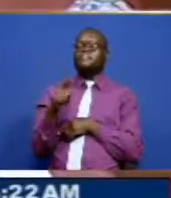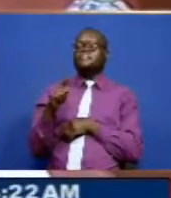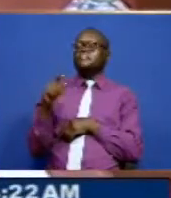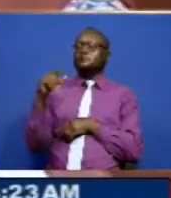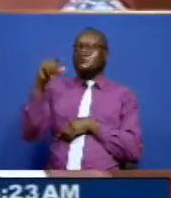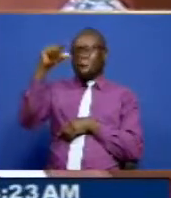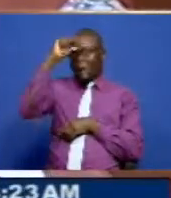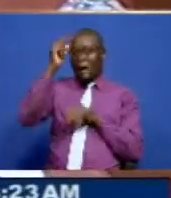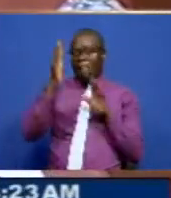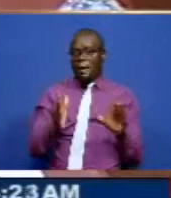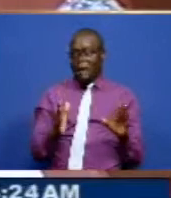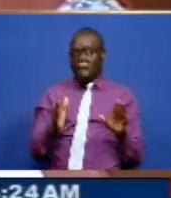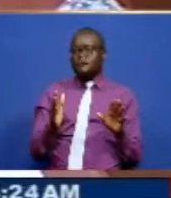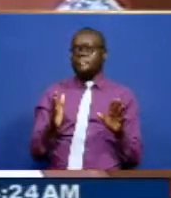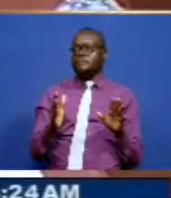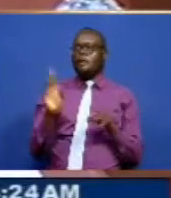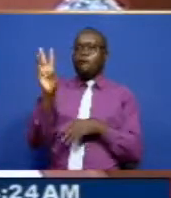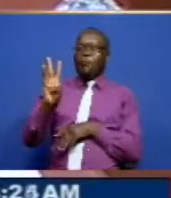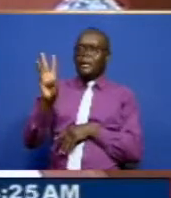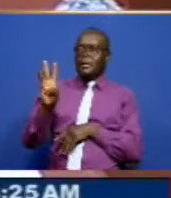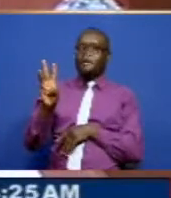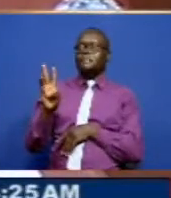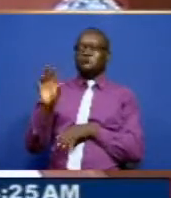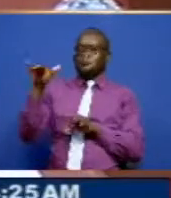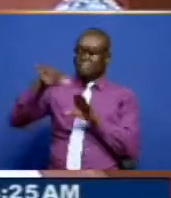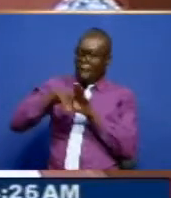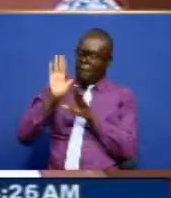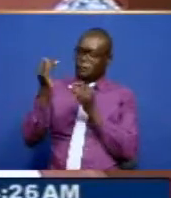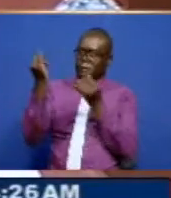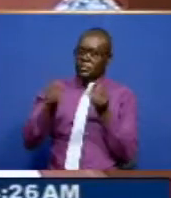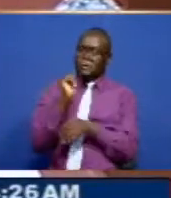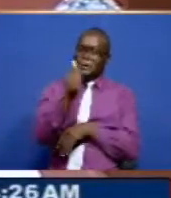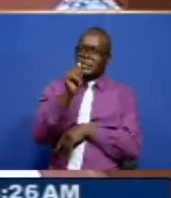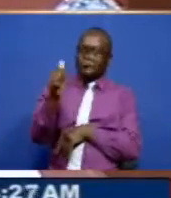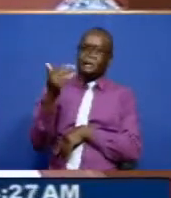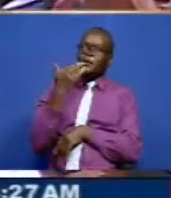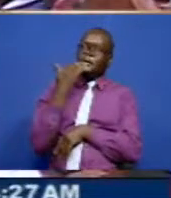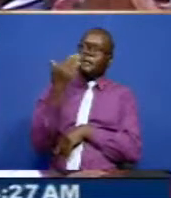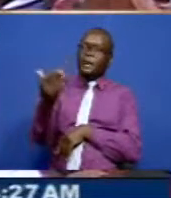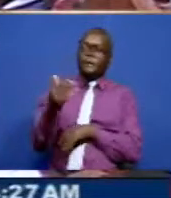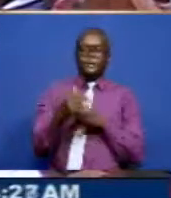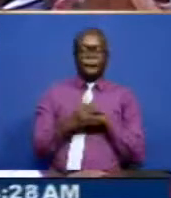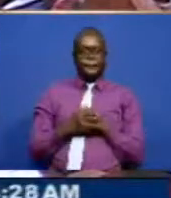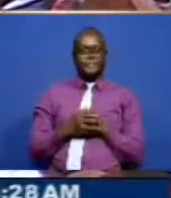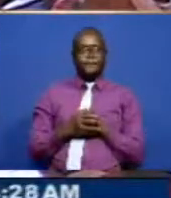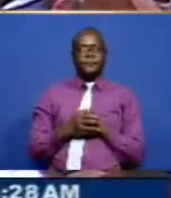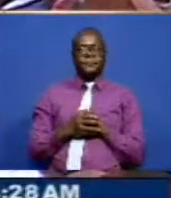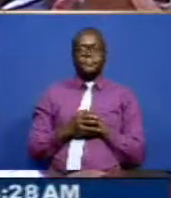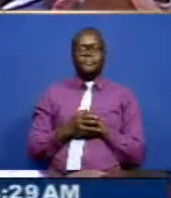altogether for the Governor. My colleagues will introduce themselves. Thank you.